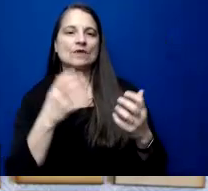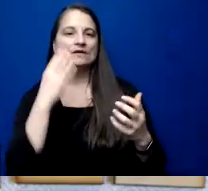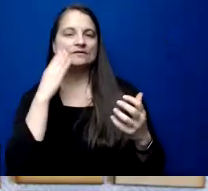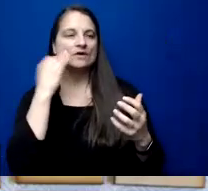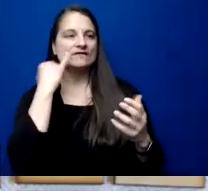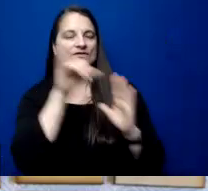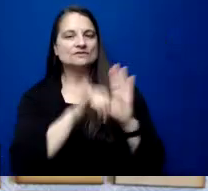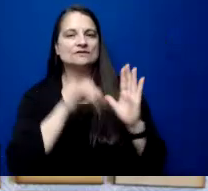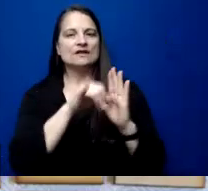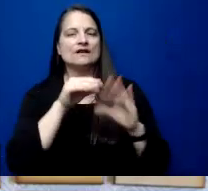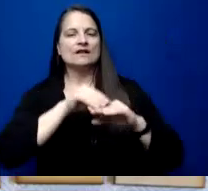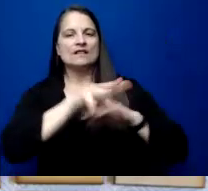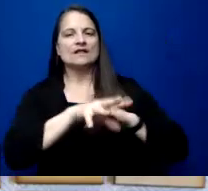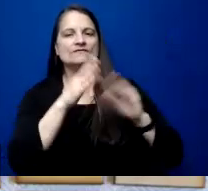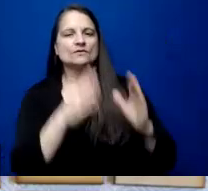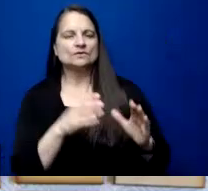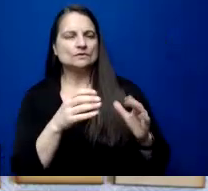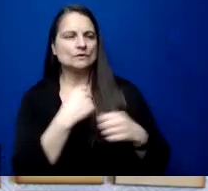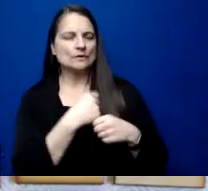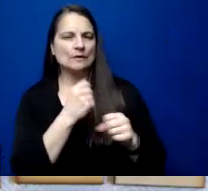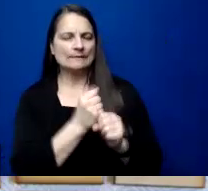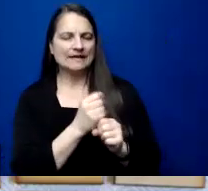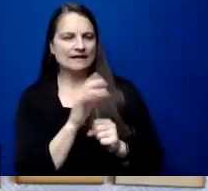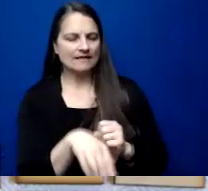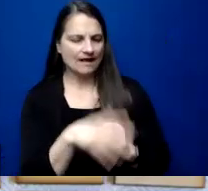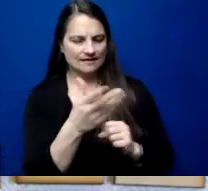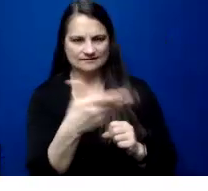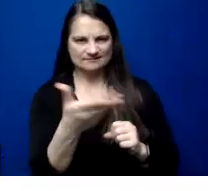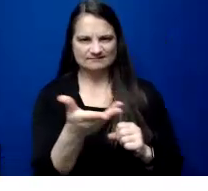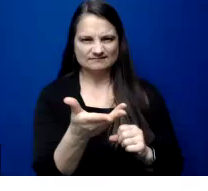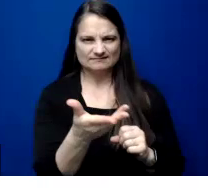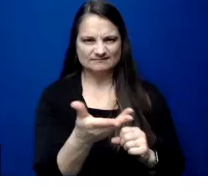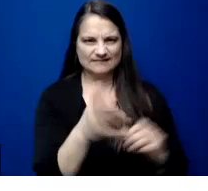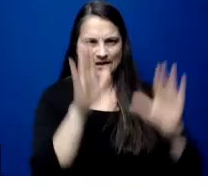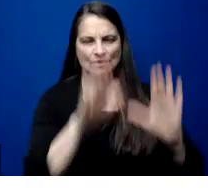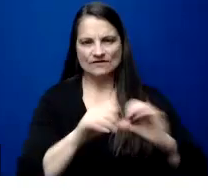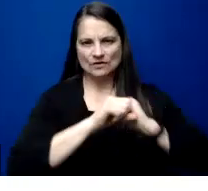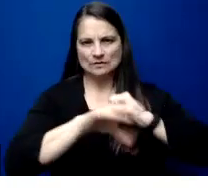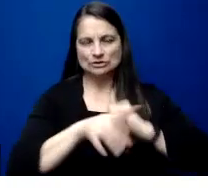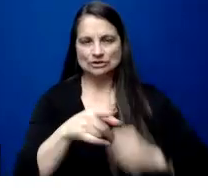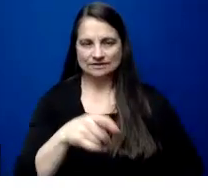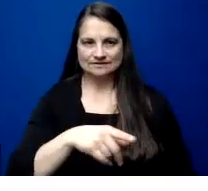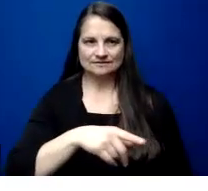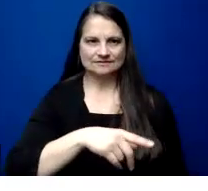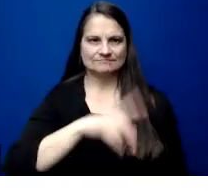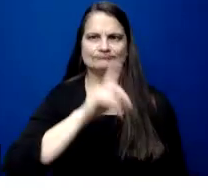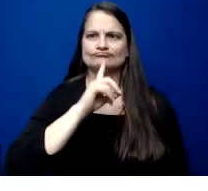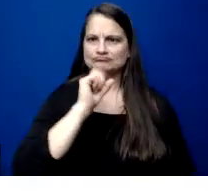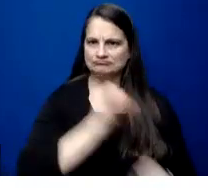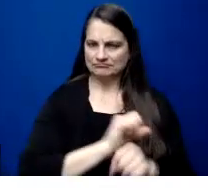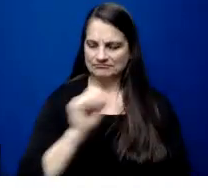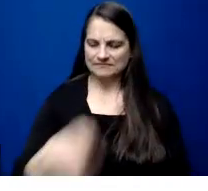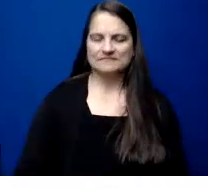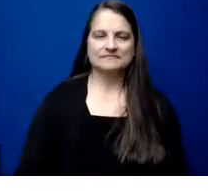the influencer who made that the fabulous commercial. Absolutely. Love